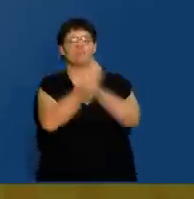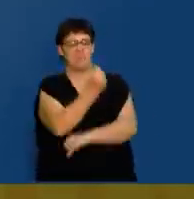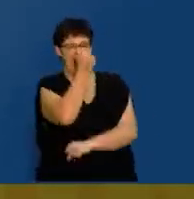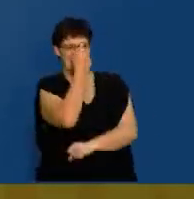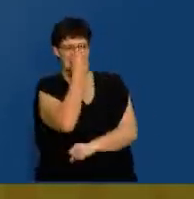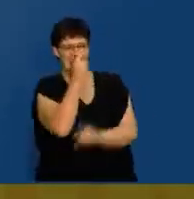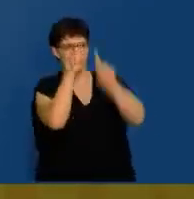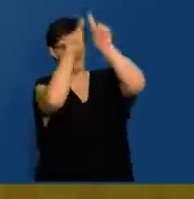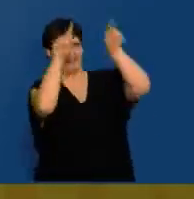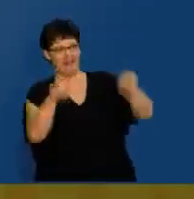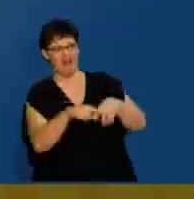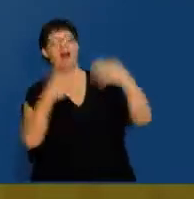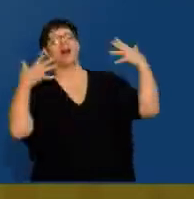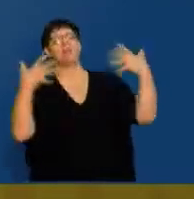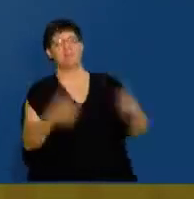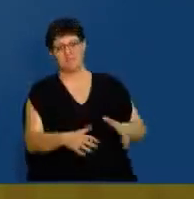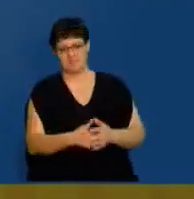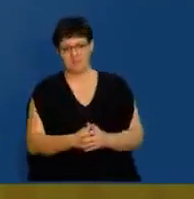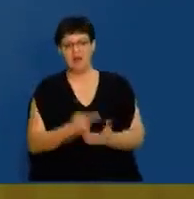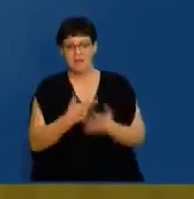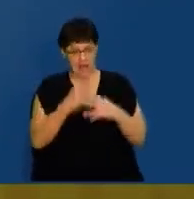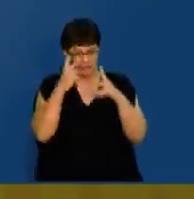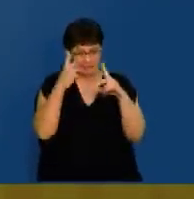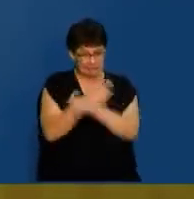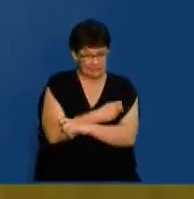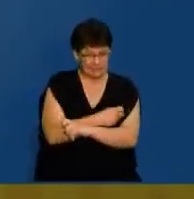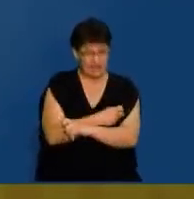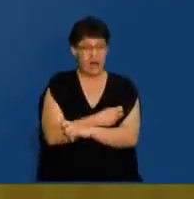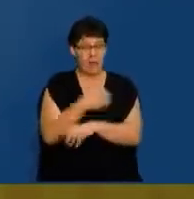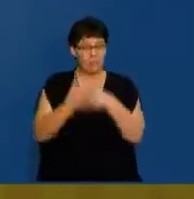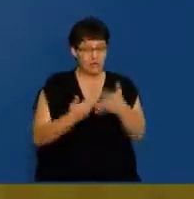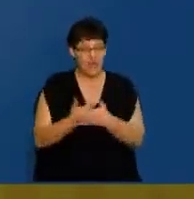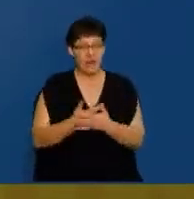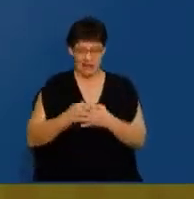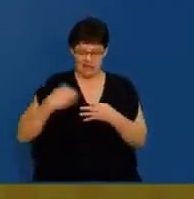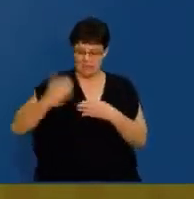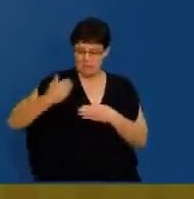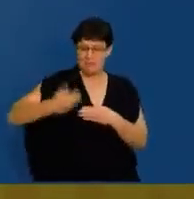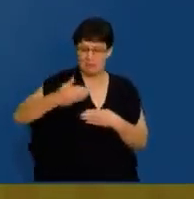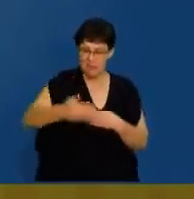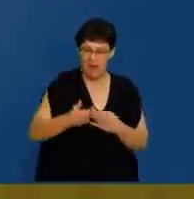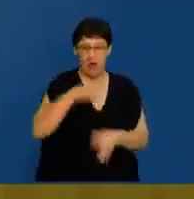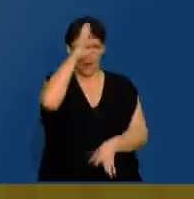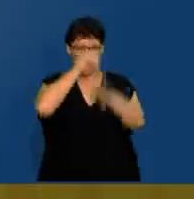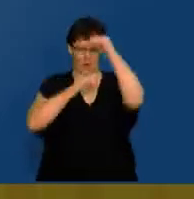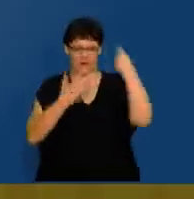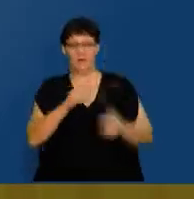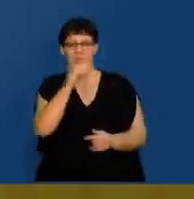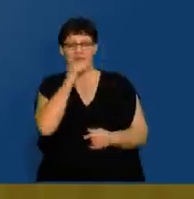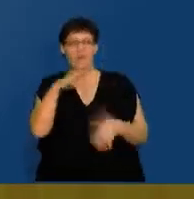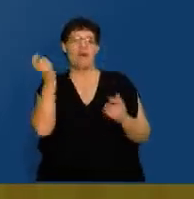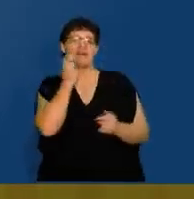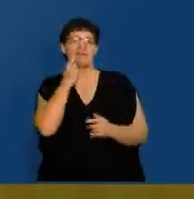picture. And that is how you learn complex processes that involve a series of steps, and you make that much easier for